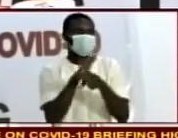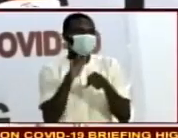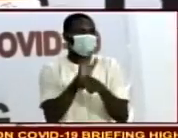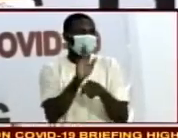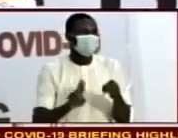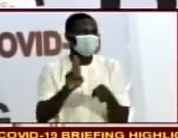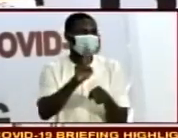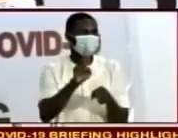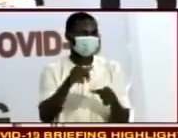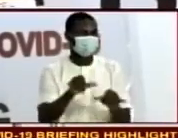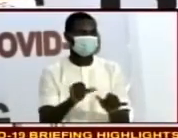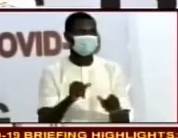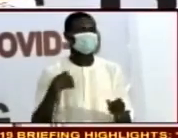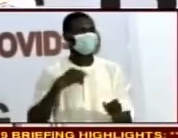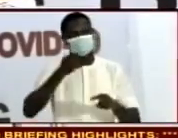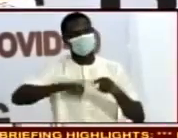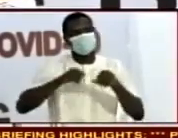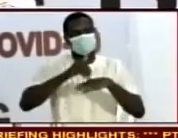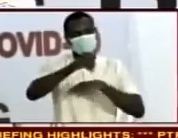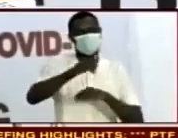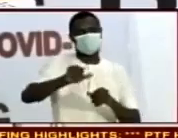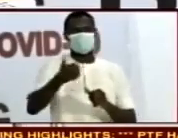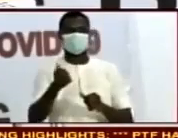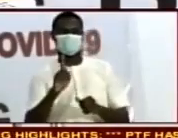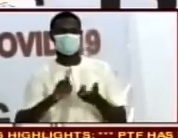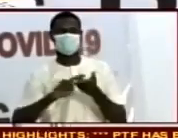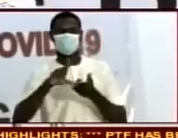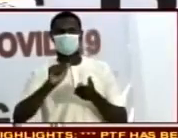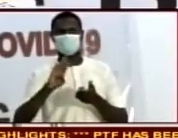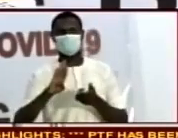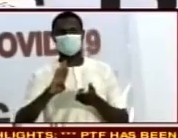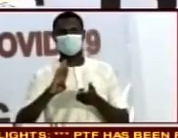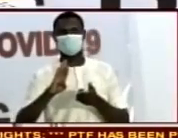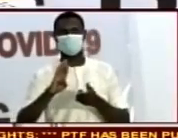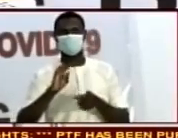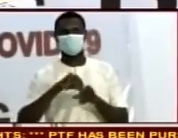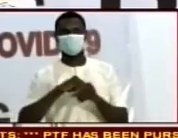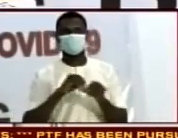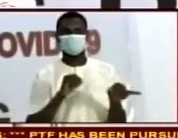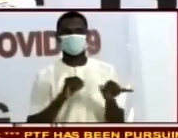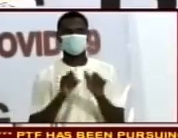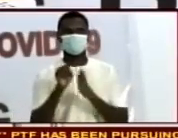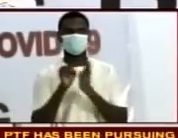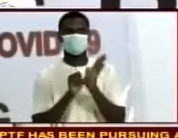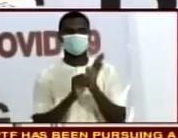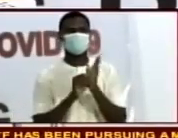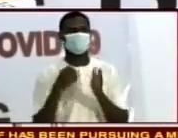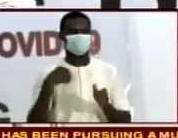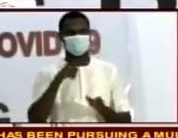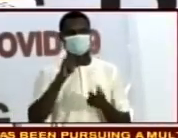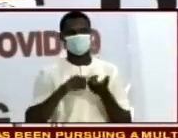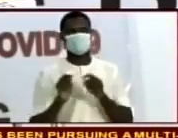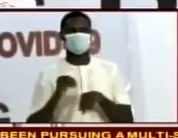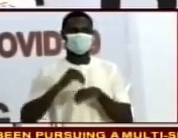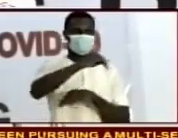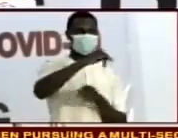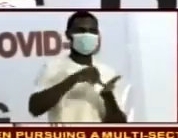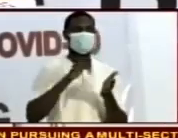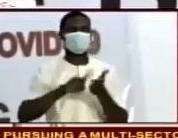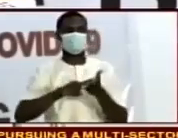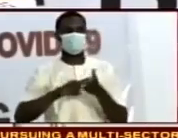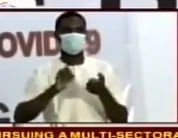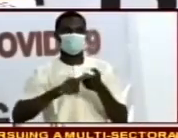then you will not send another one to a laboratory in the same town. We send it somewhere else, another machine somewhere else where